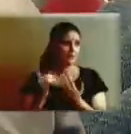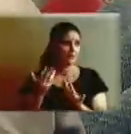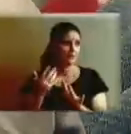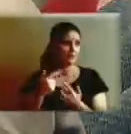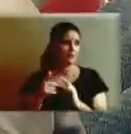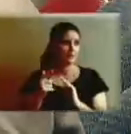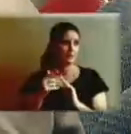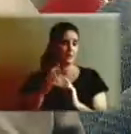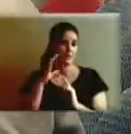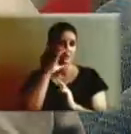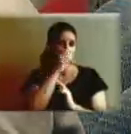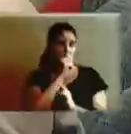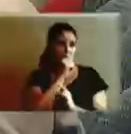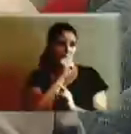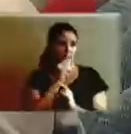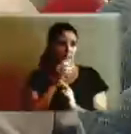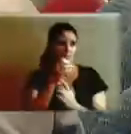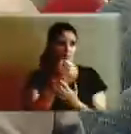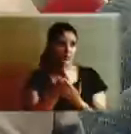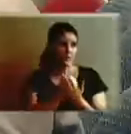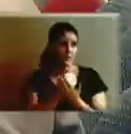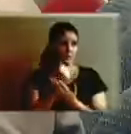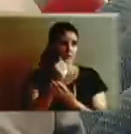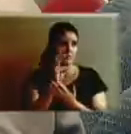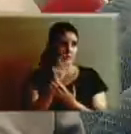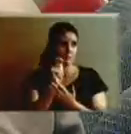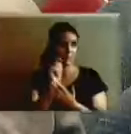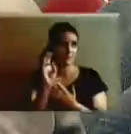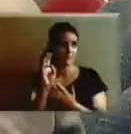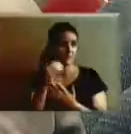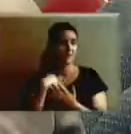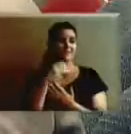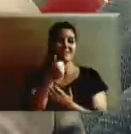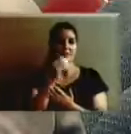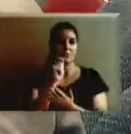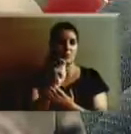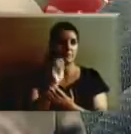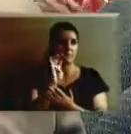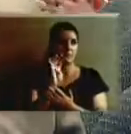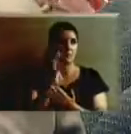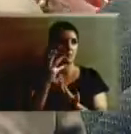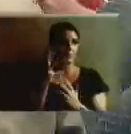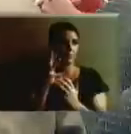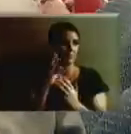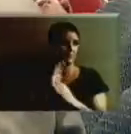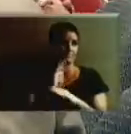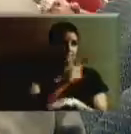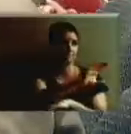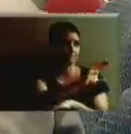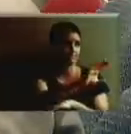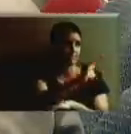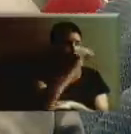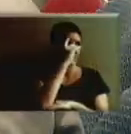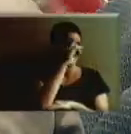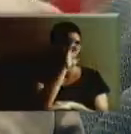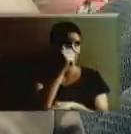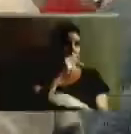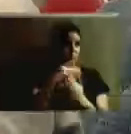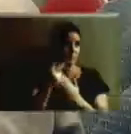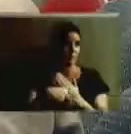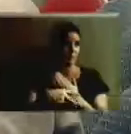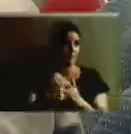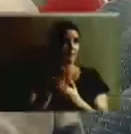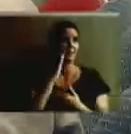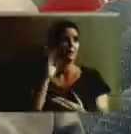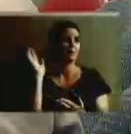assuming we get the 16.7, you've got 10.4 that we've already have obligated to. That will